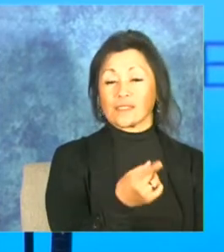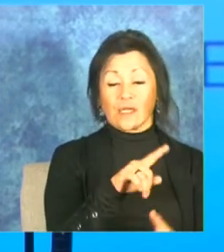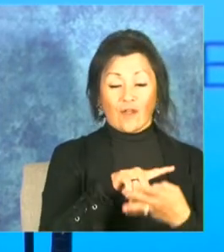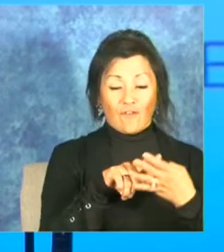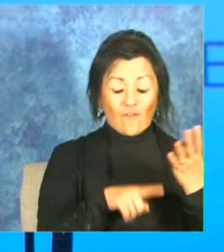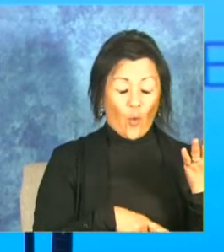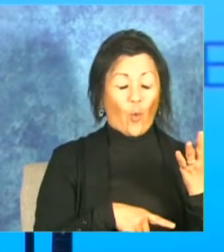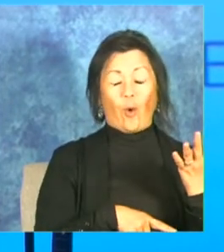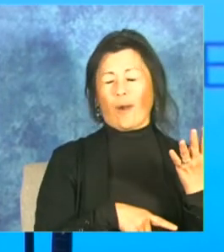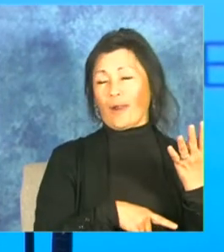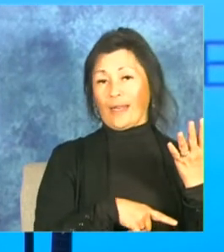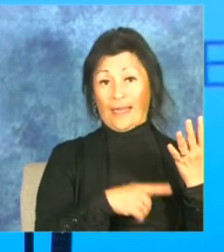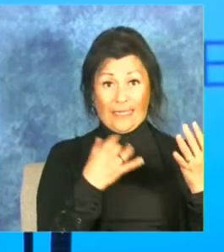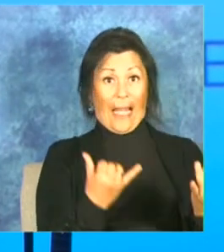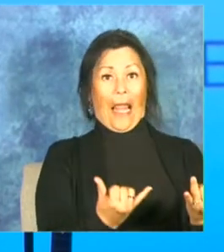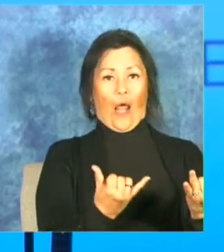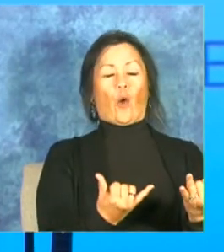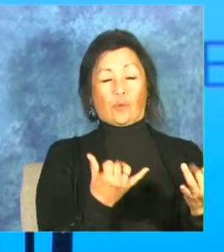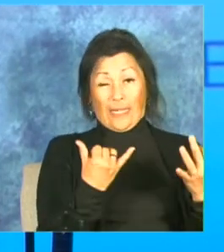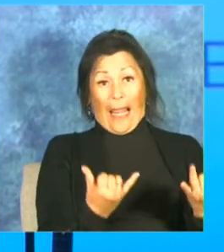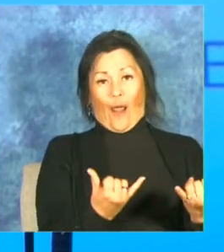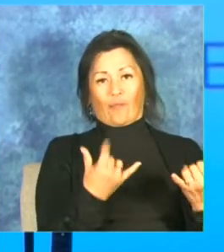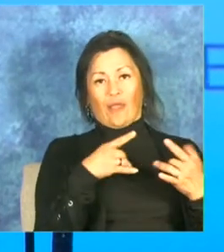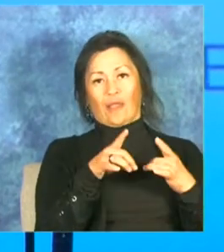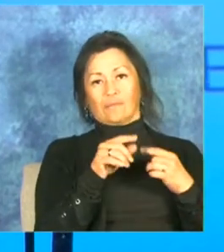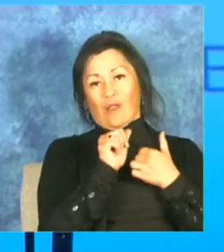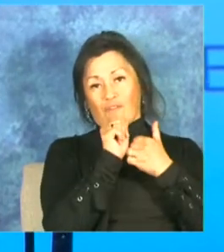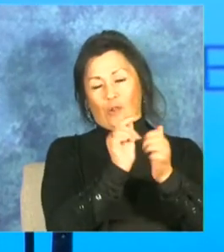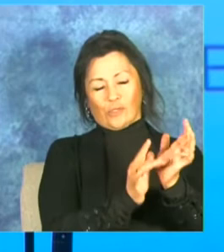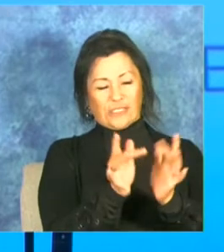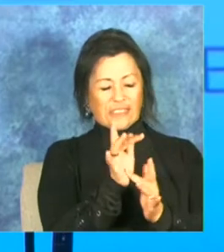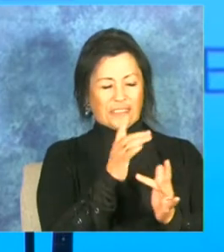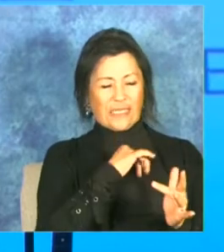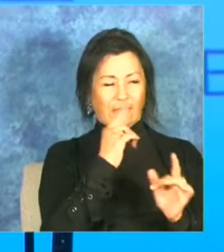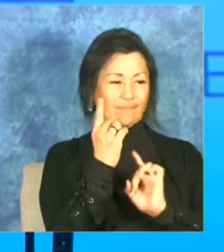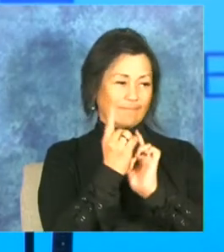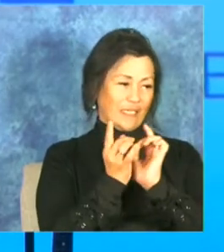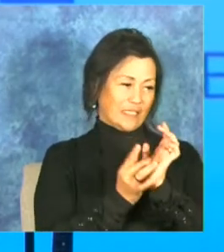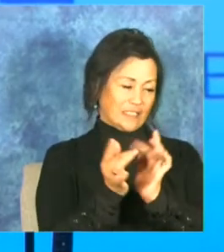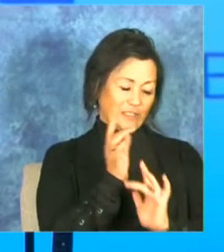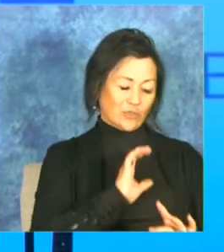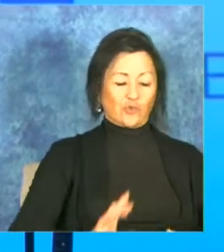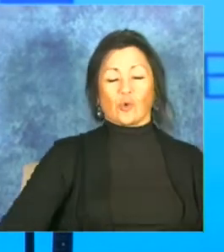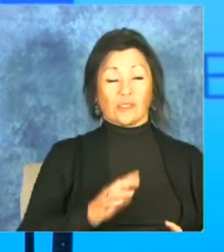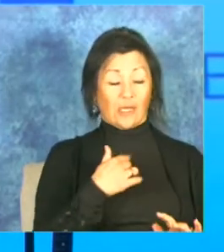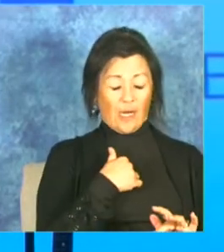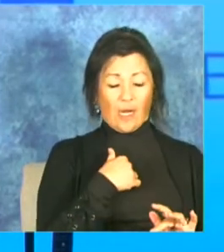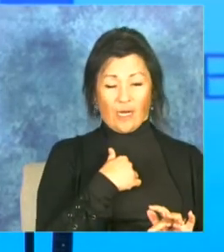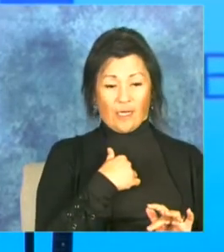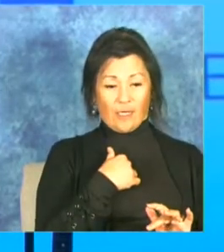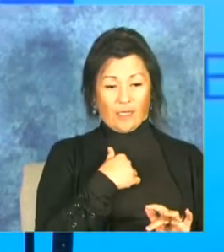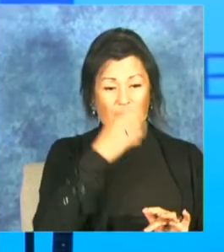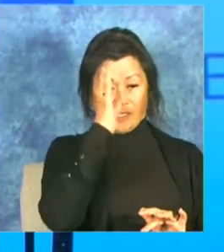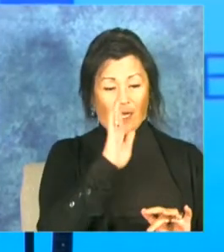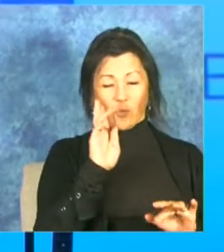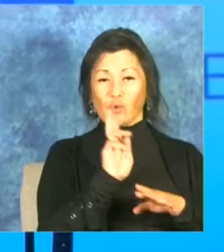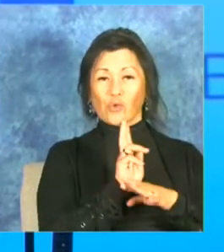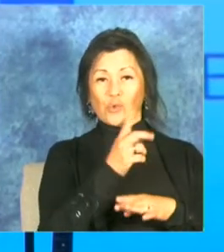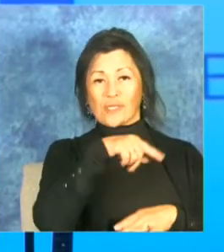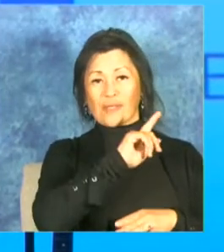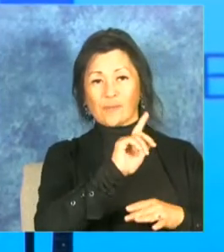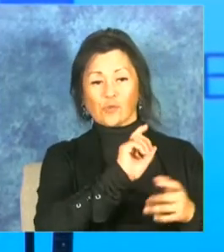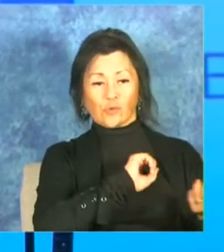four now their disciples, they've come to Christ, that they will be used by God to change